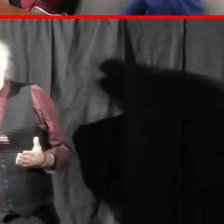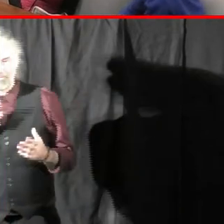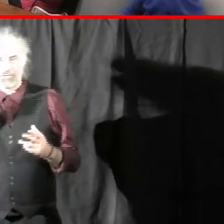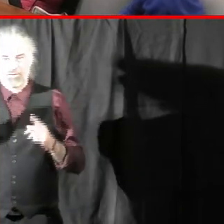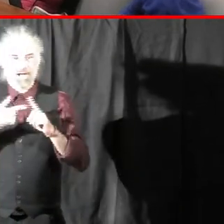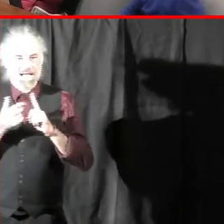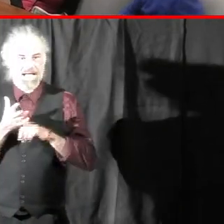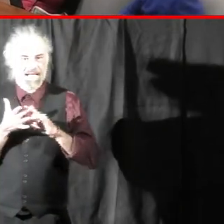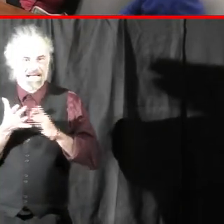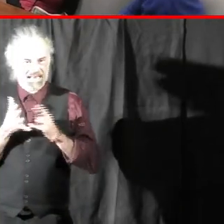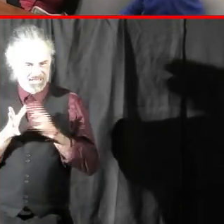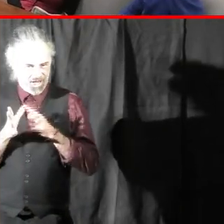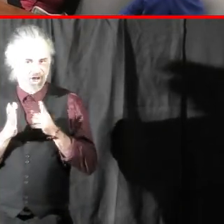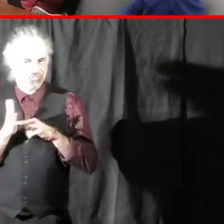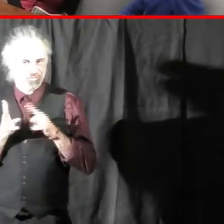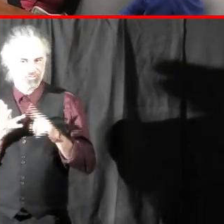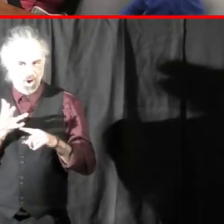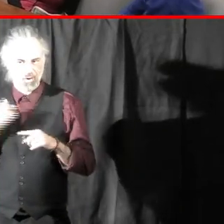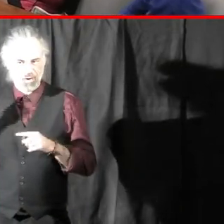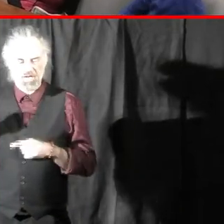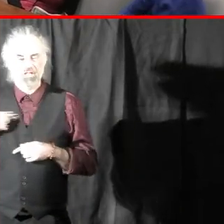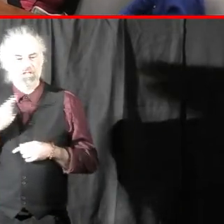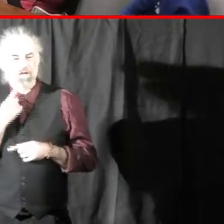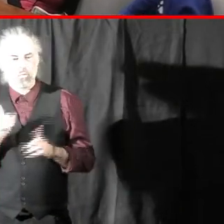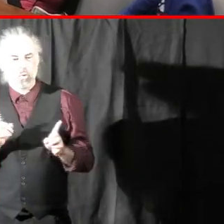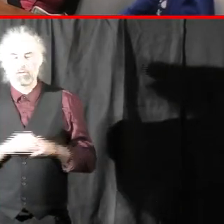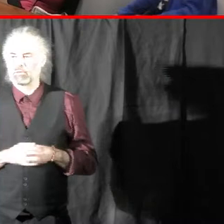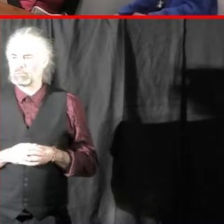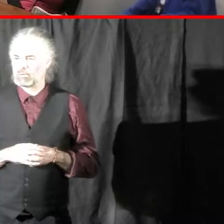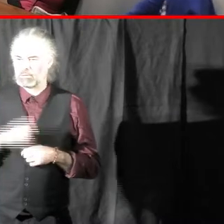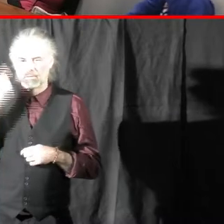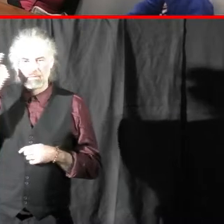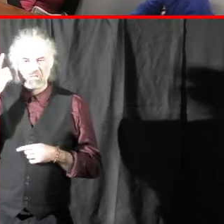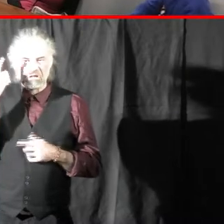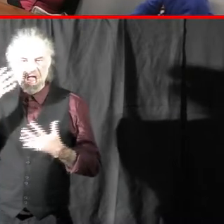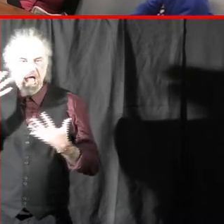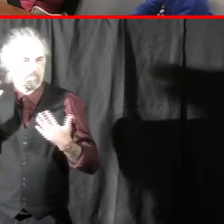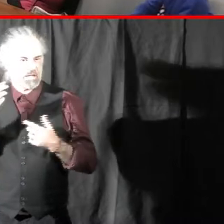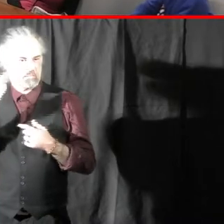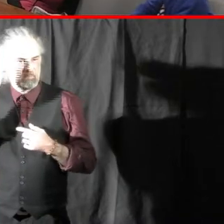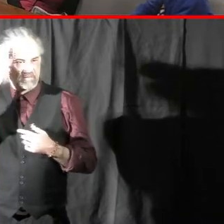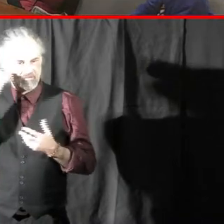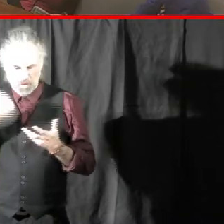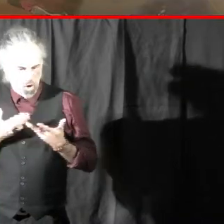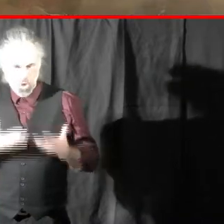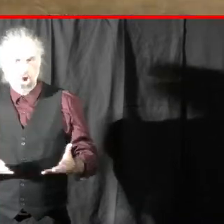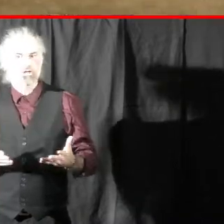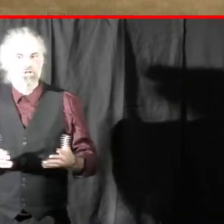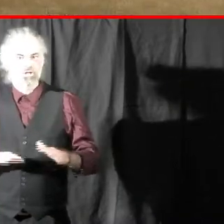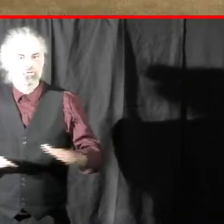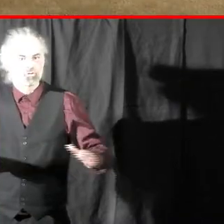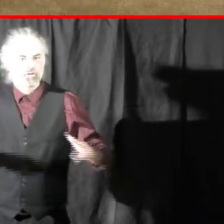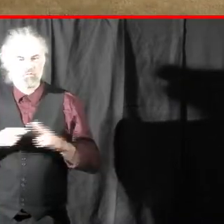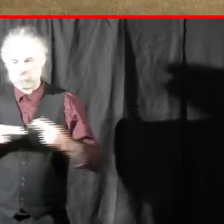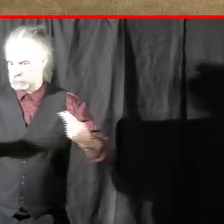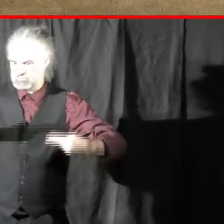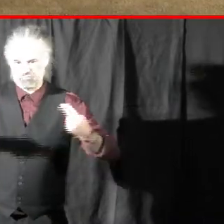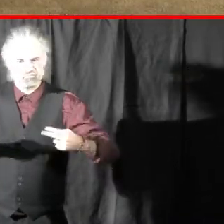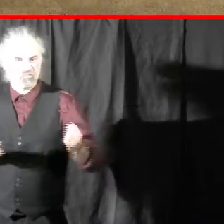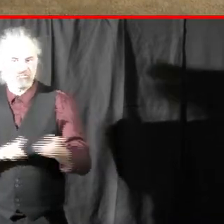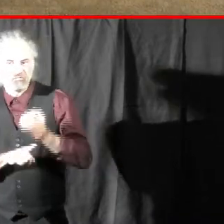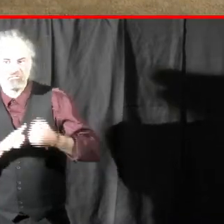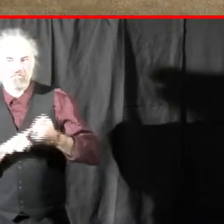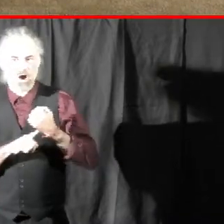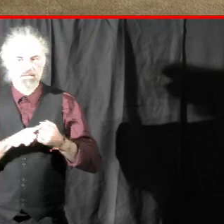Jo Epstein. Lisa said that, think of the countless mothers who have lost a child to gun violence and how they step up and call out